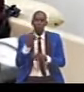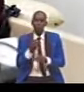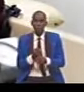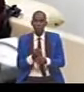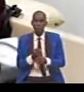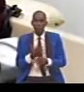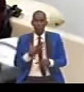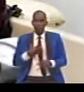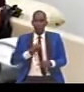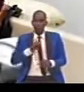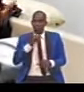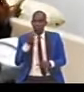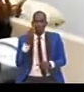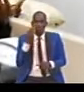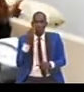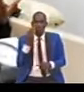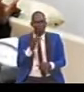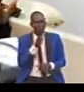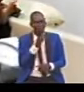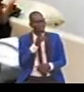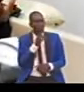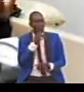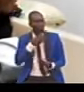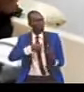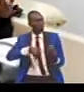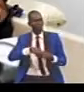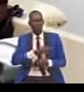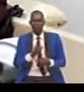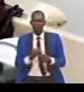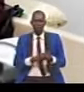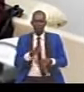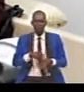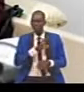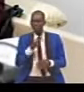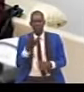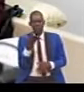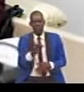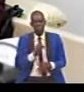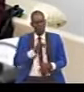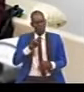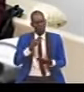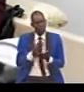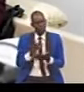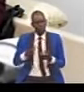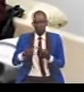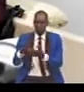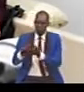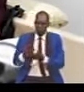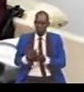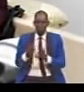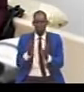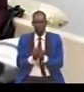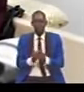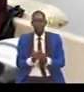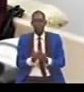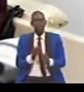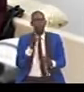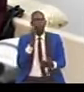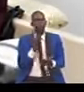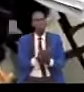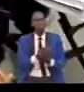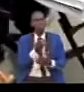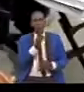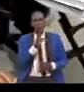And I'm not aware? Mom, you're not always around. You're never there. I needed someone to talk to. They were there for me. James, keep